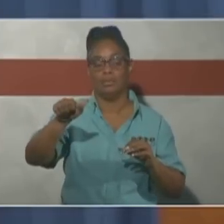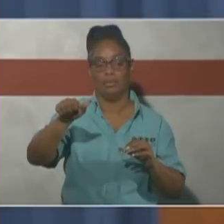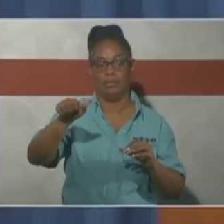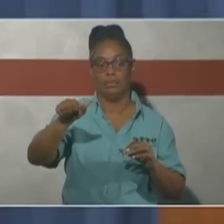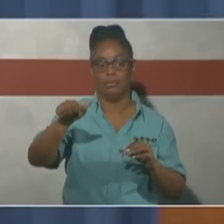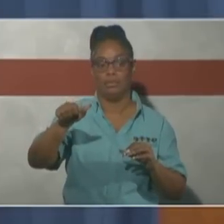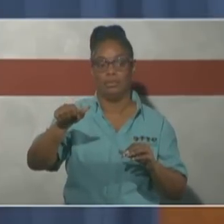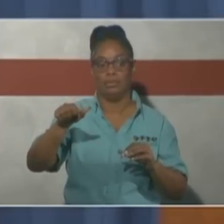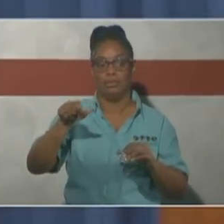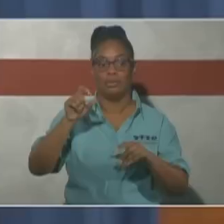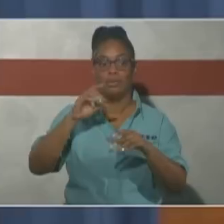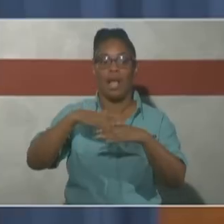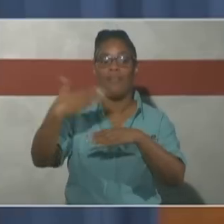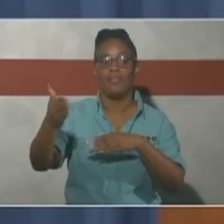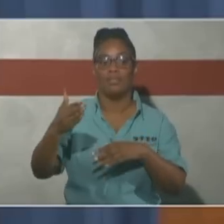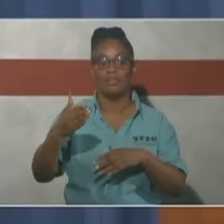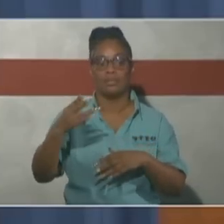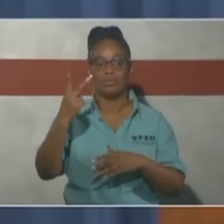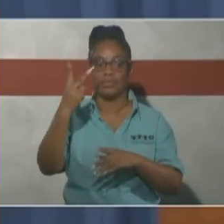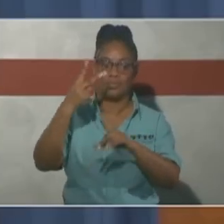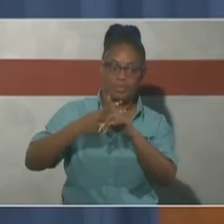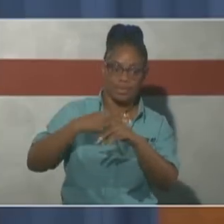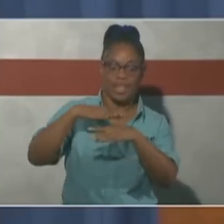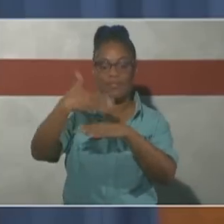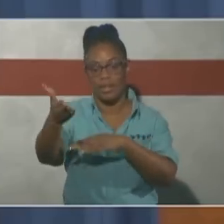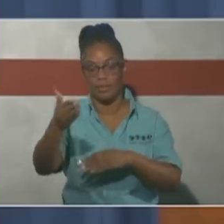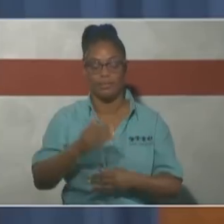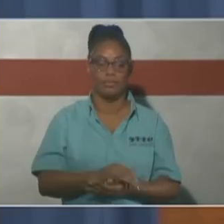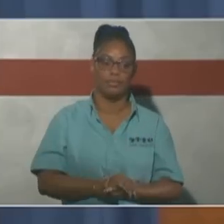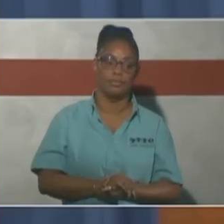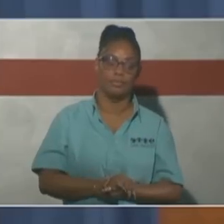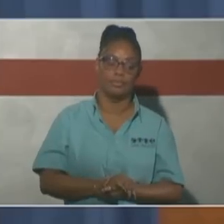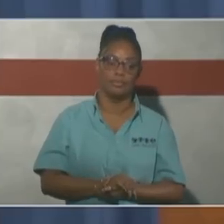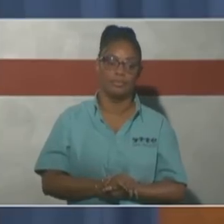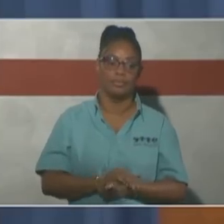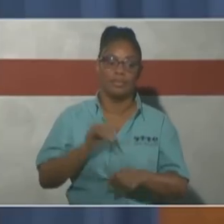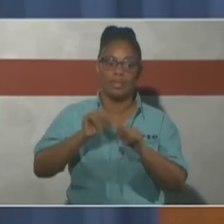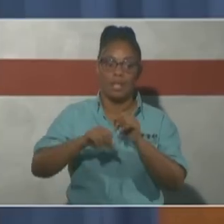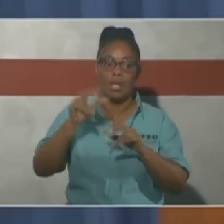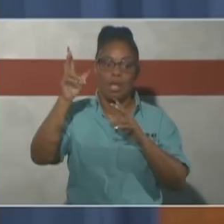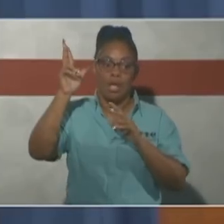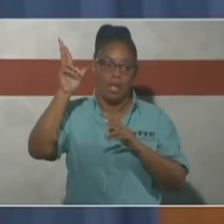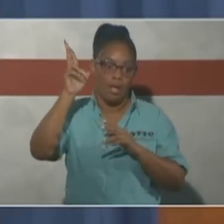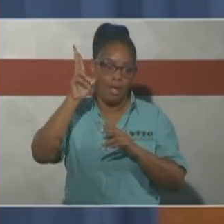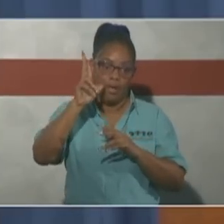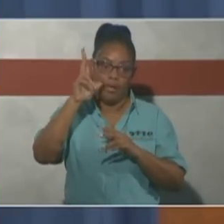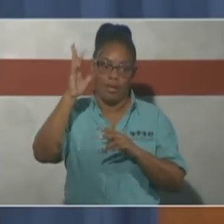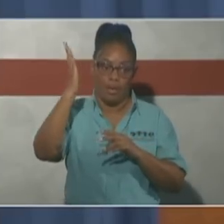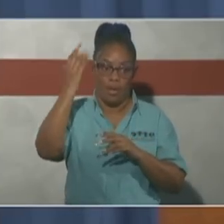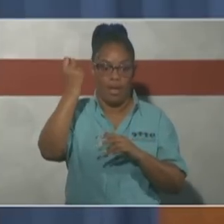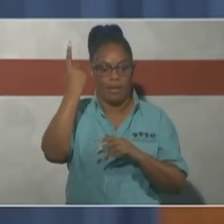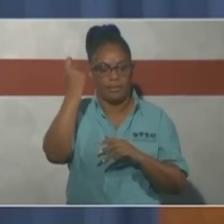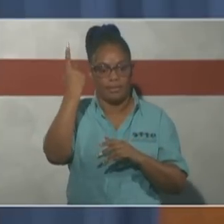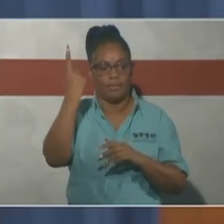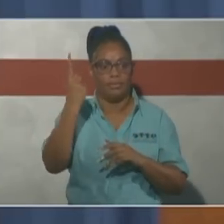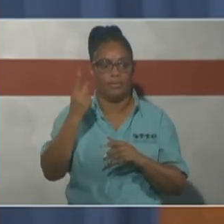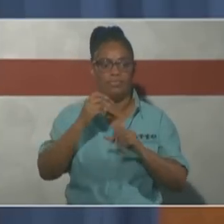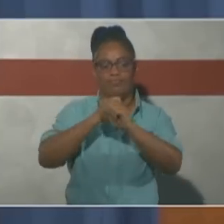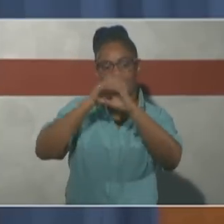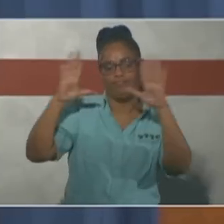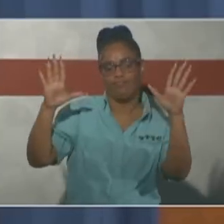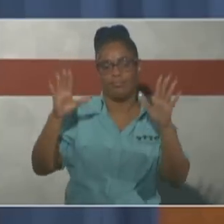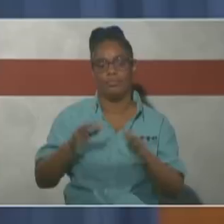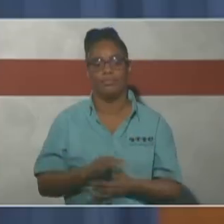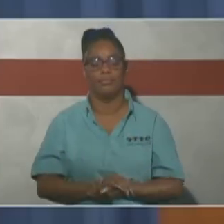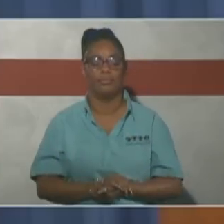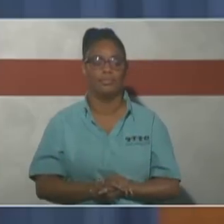series, your booster dose is expected 6 months after your final second dose of those vaccines. If you had Sinopharm, your